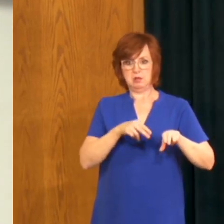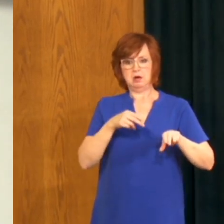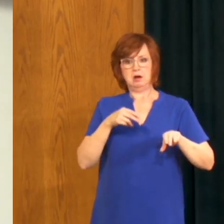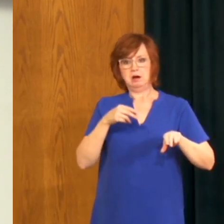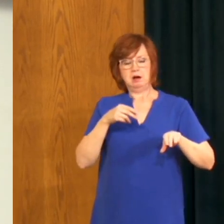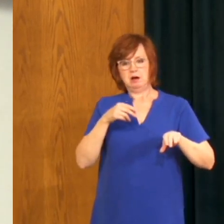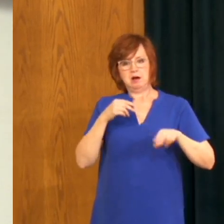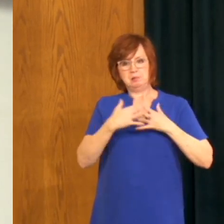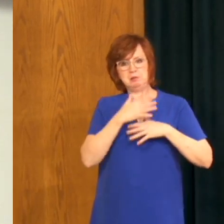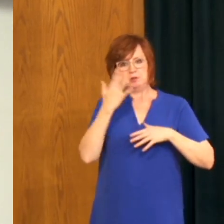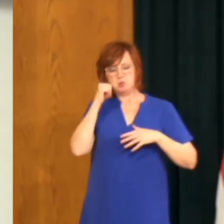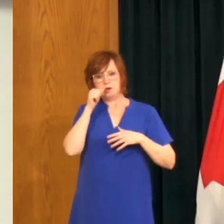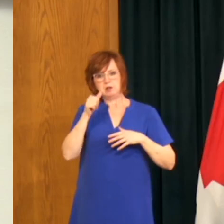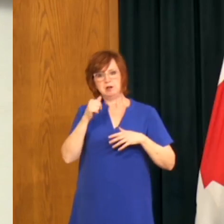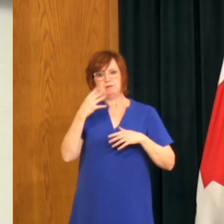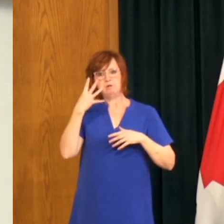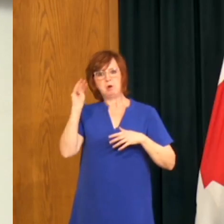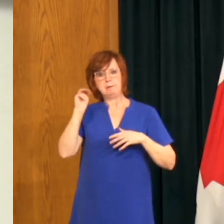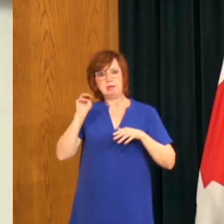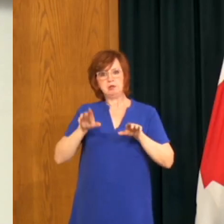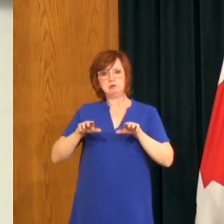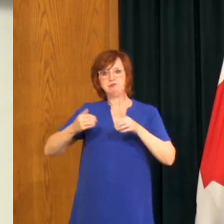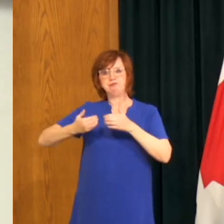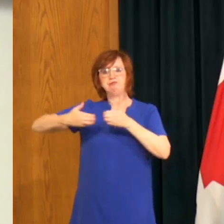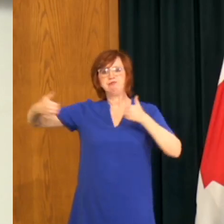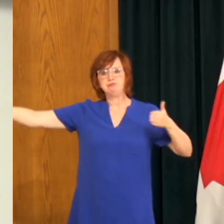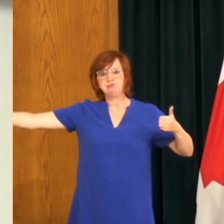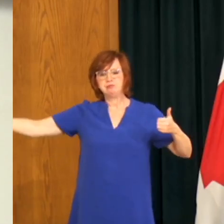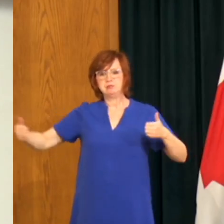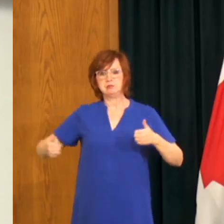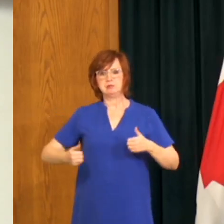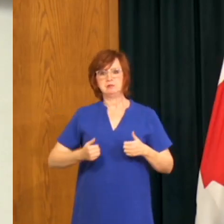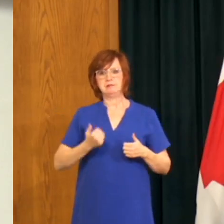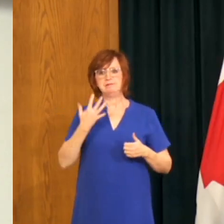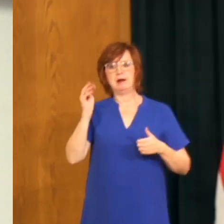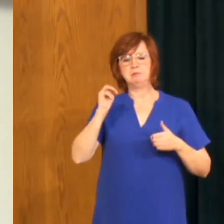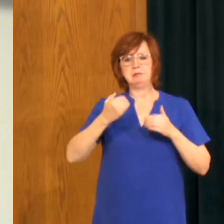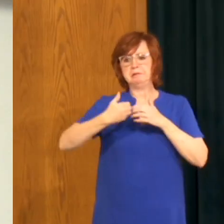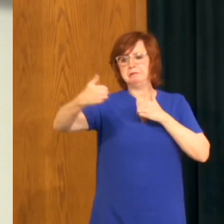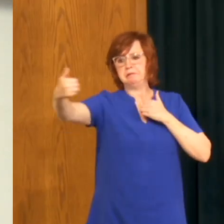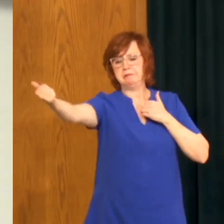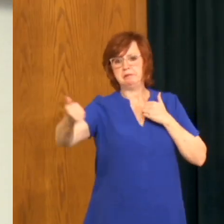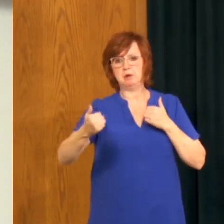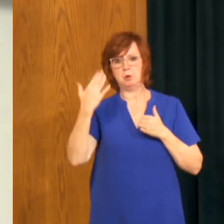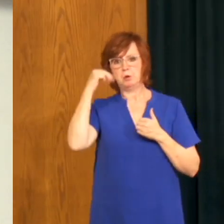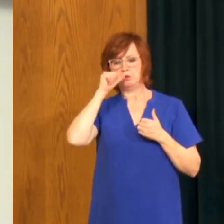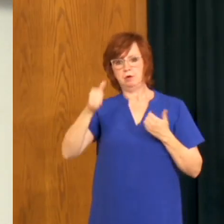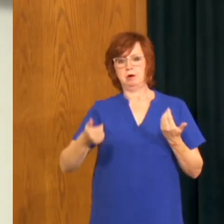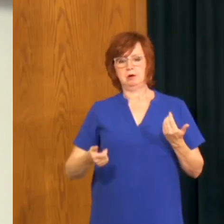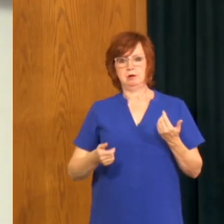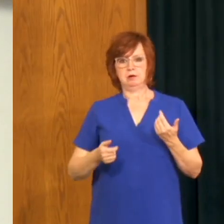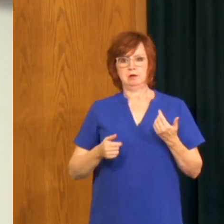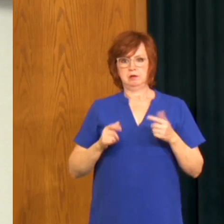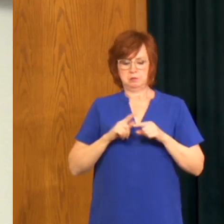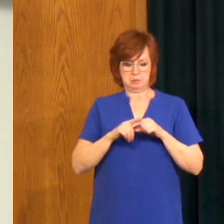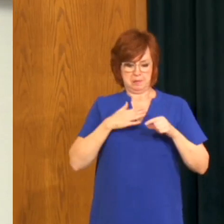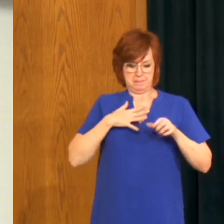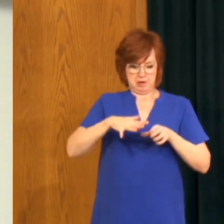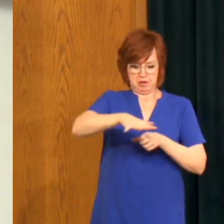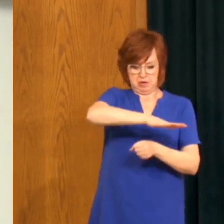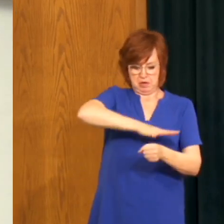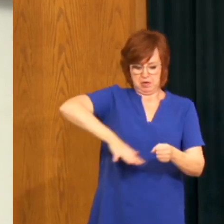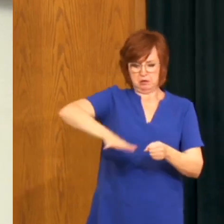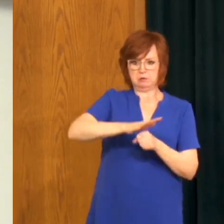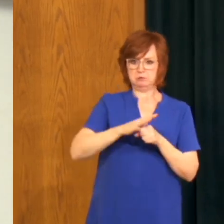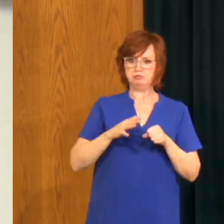5 meters. As long as you give each other space, both on the sand, on the grassy areas, and in the water, it's reasonable to, that we